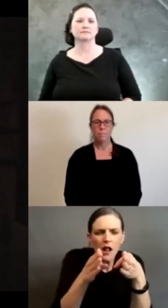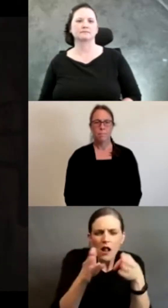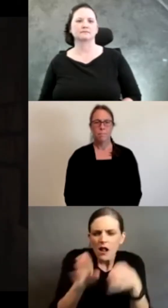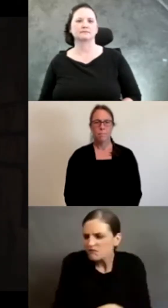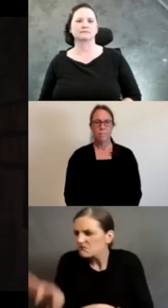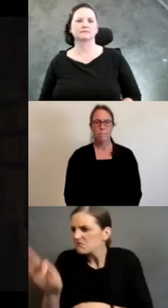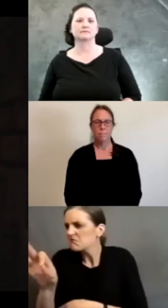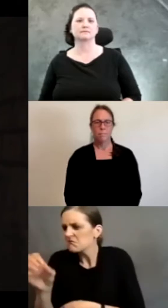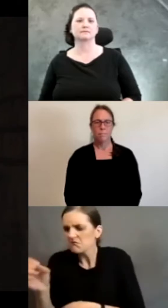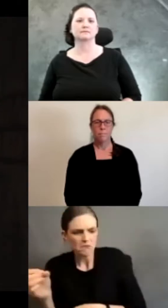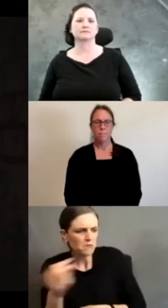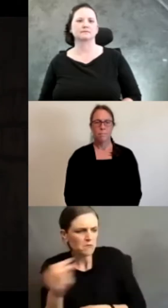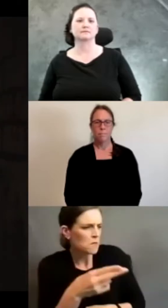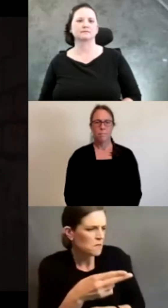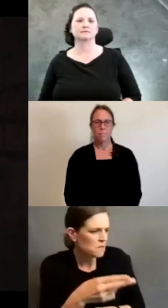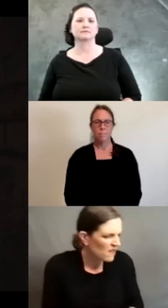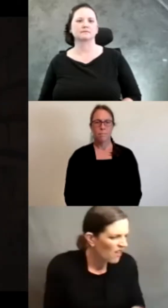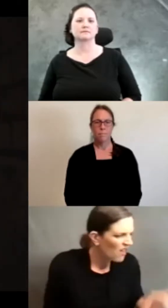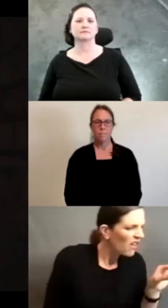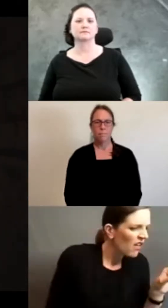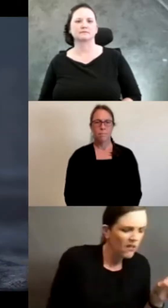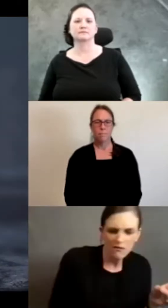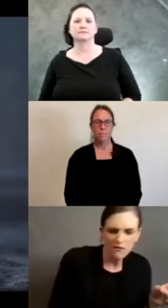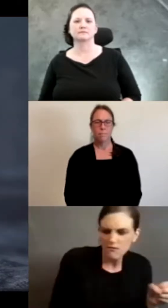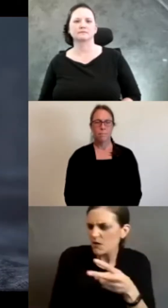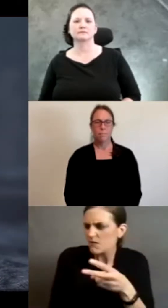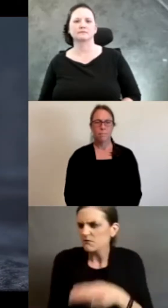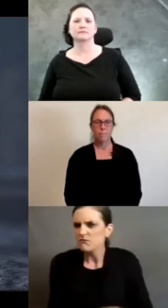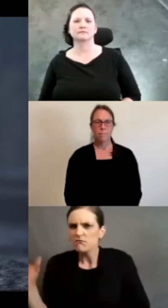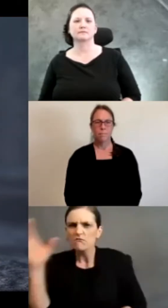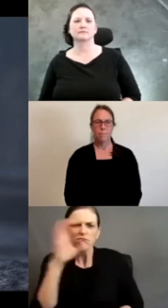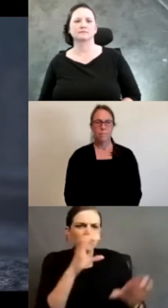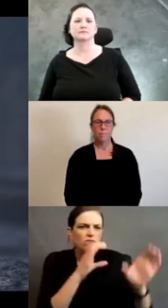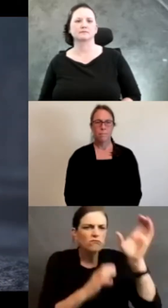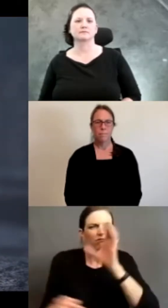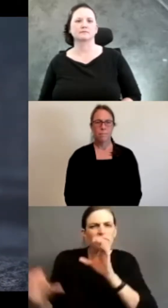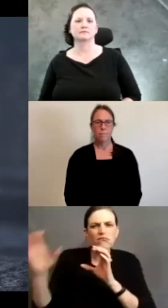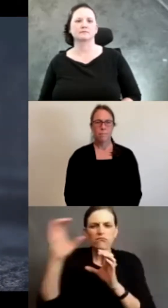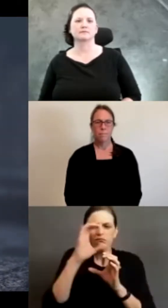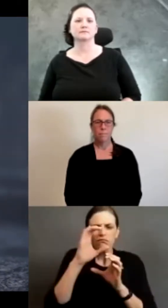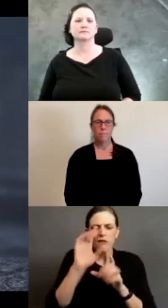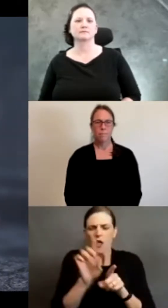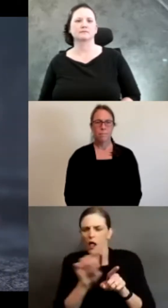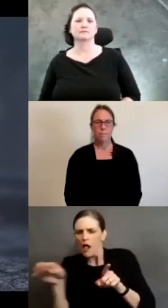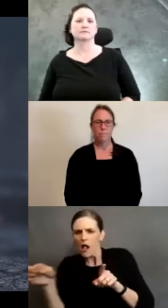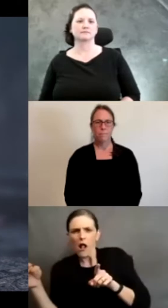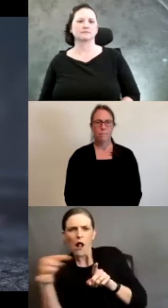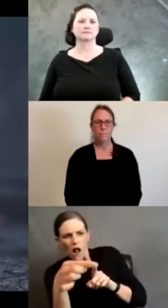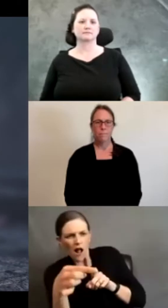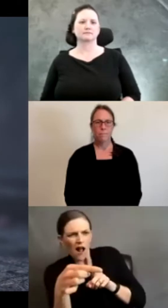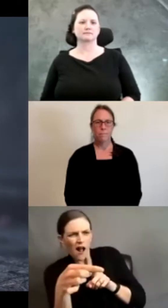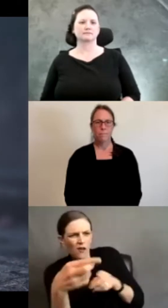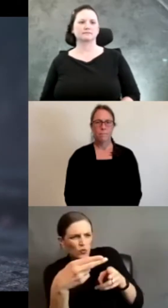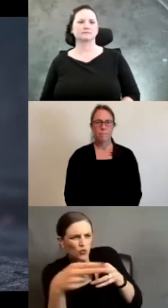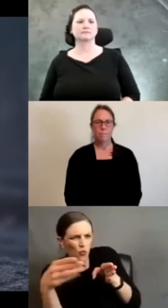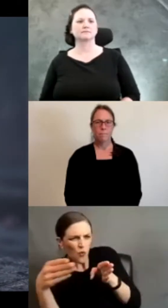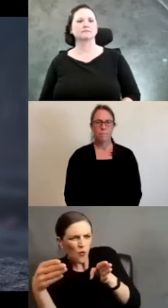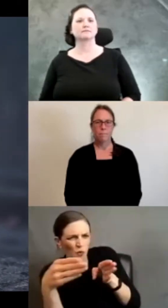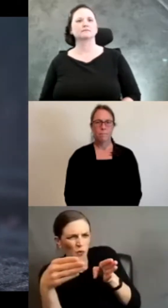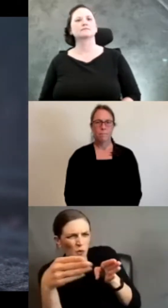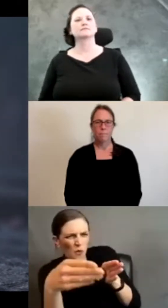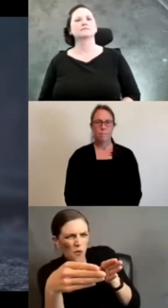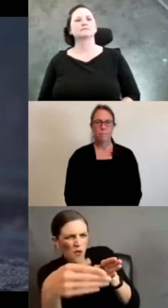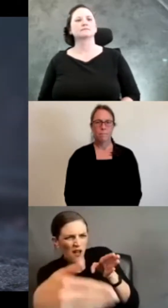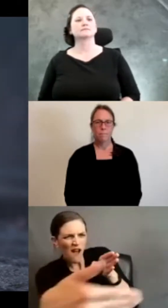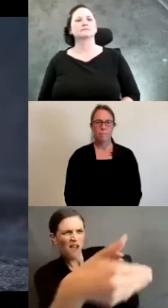them, and looks for things. He turns a corner and comes to a short hall that's a dead end. Benitez,